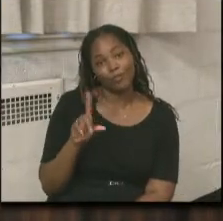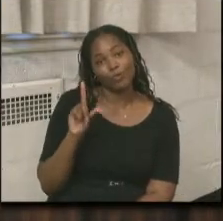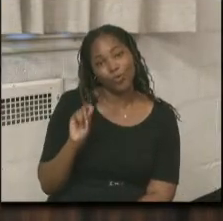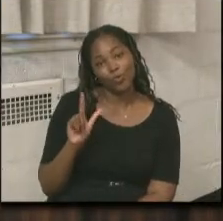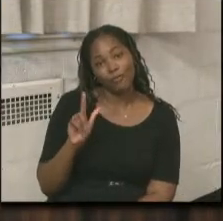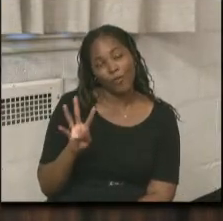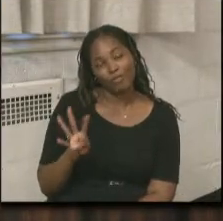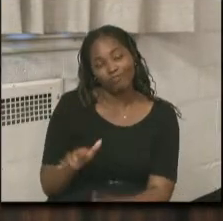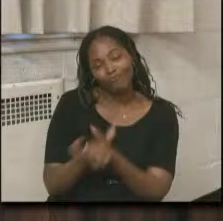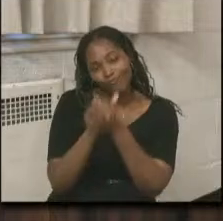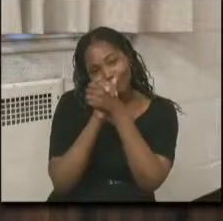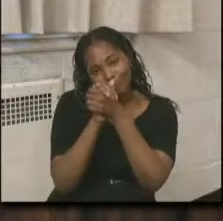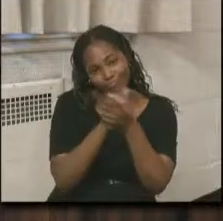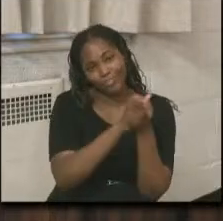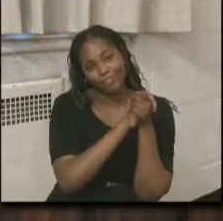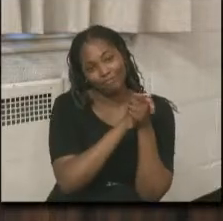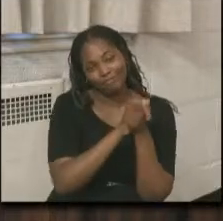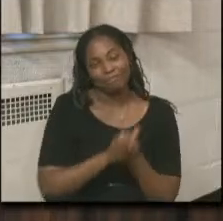Congratulations. And